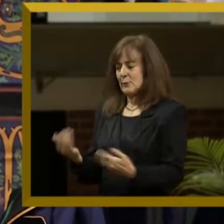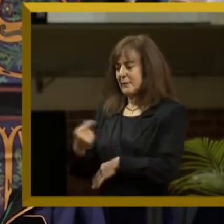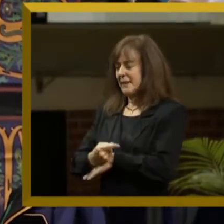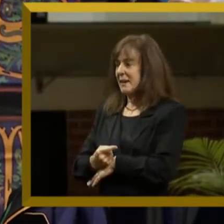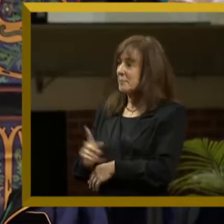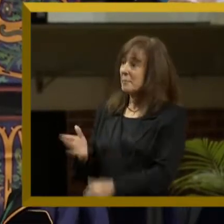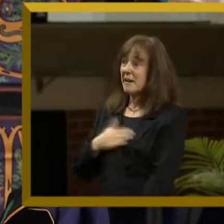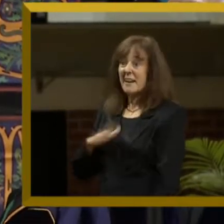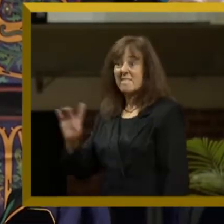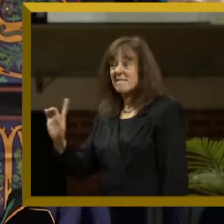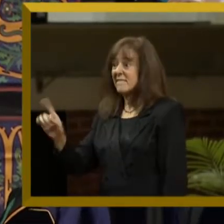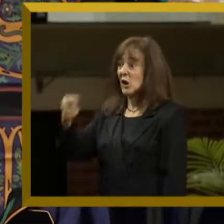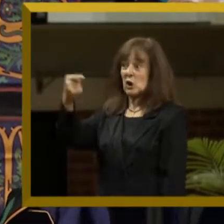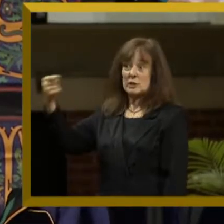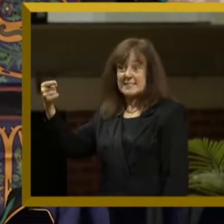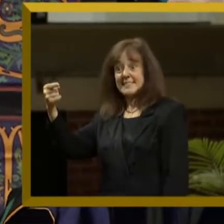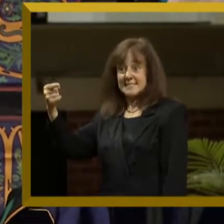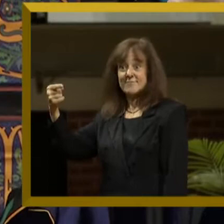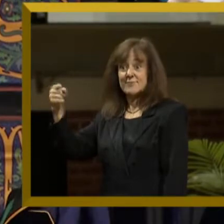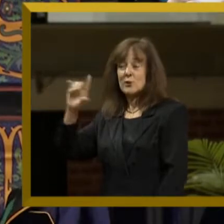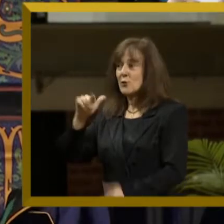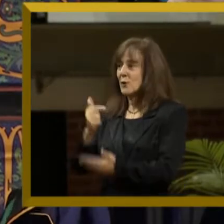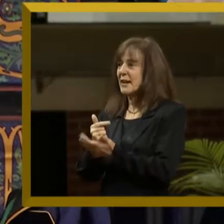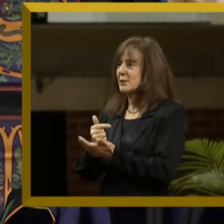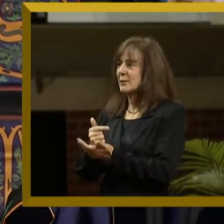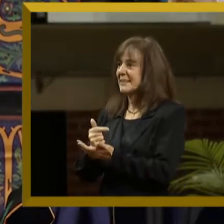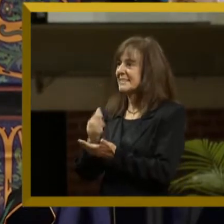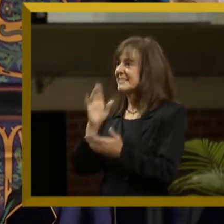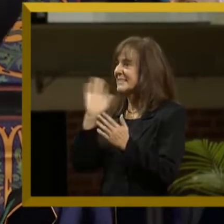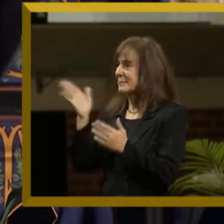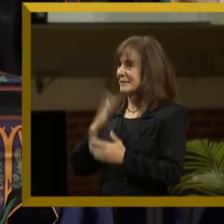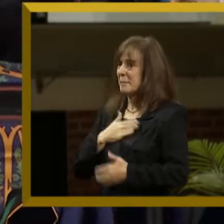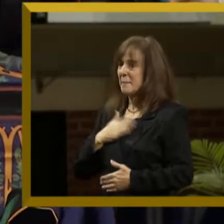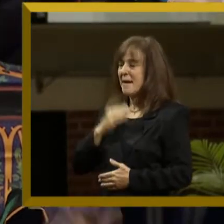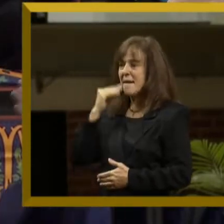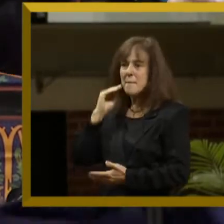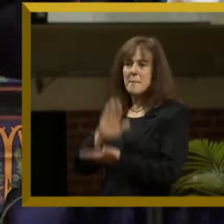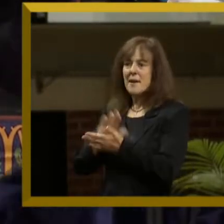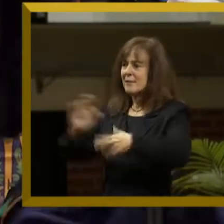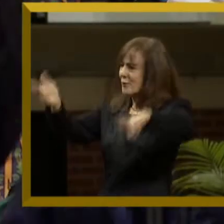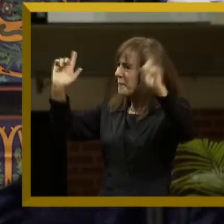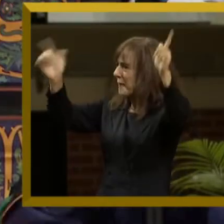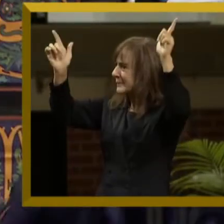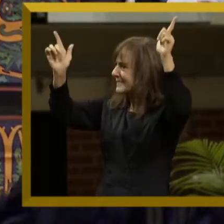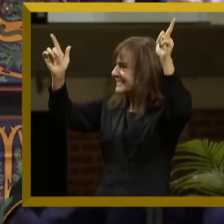very first commencement speech at my alma mater. Go Pokes!